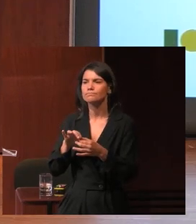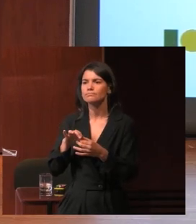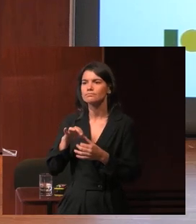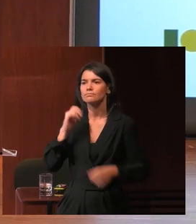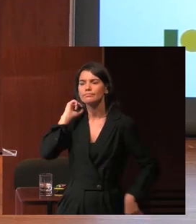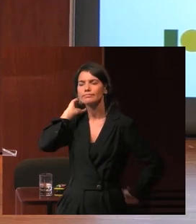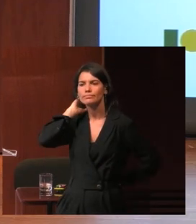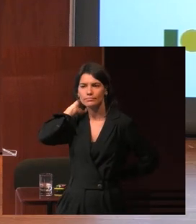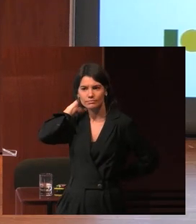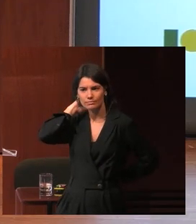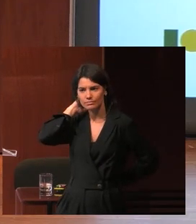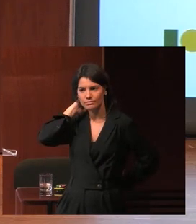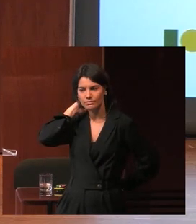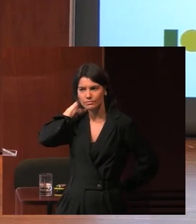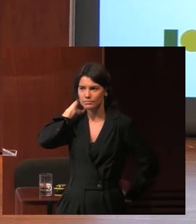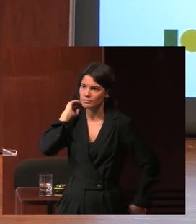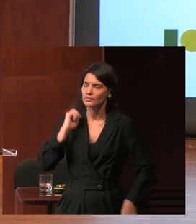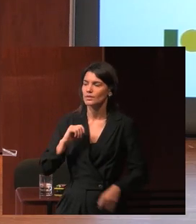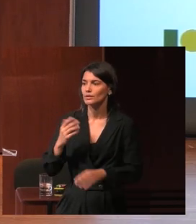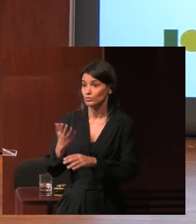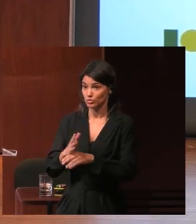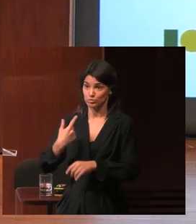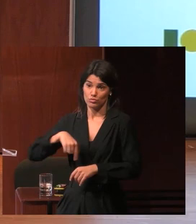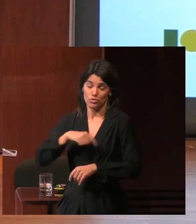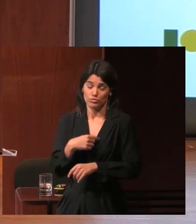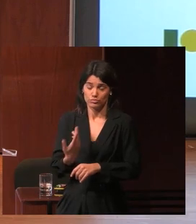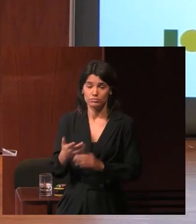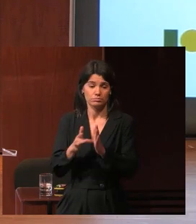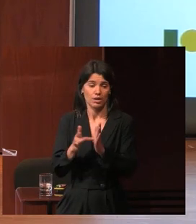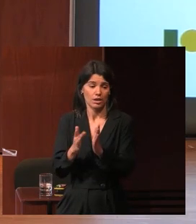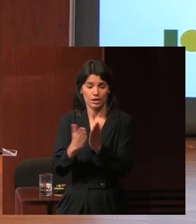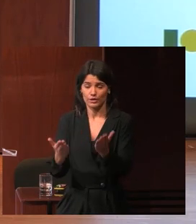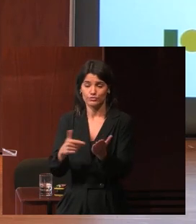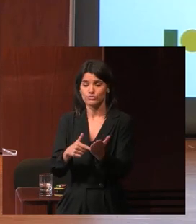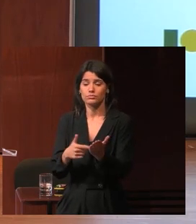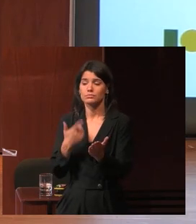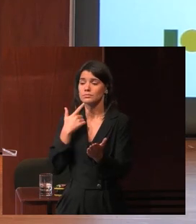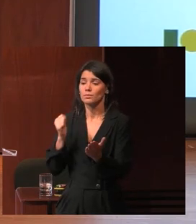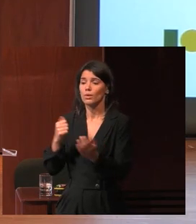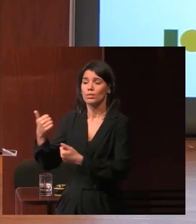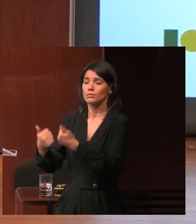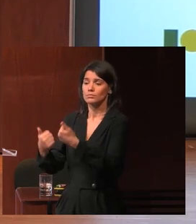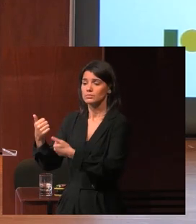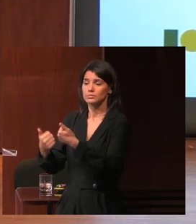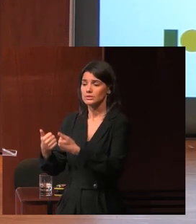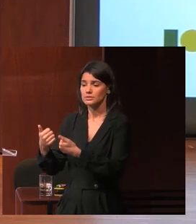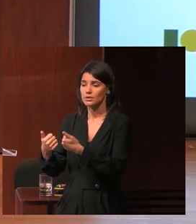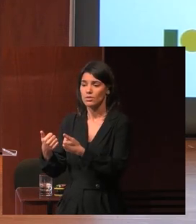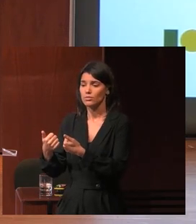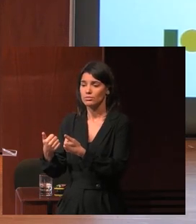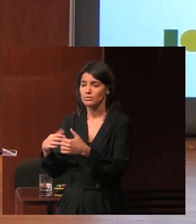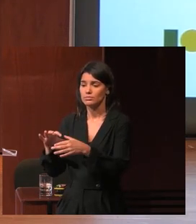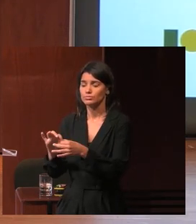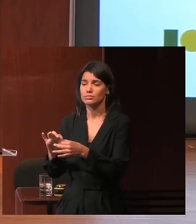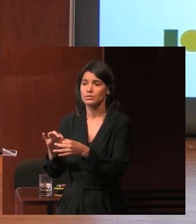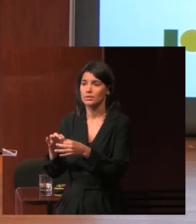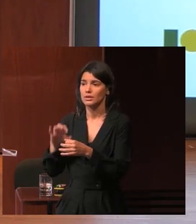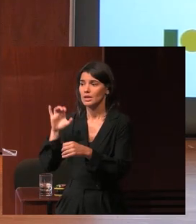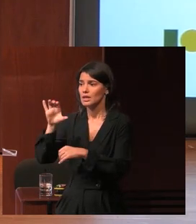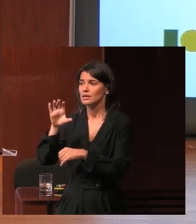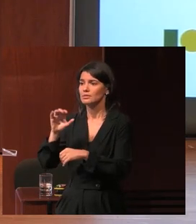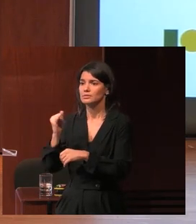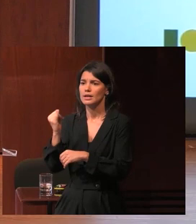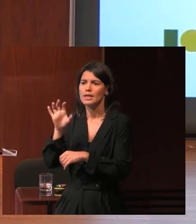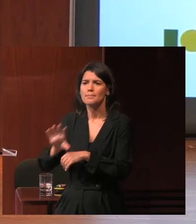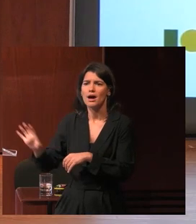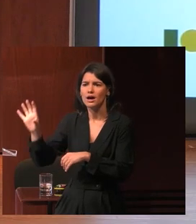we cannot compete, the books cannot compete with the digital languages, the images, the ads, and so on and